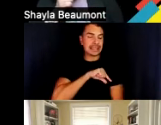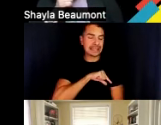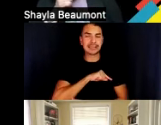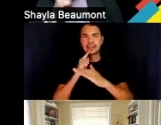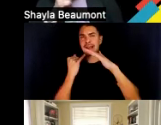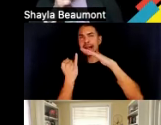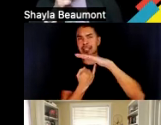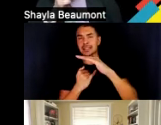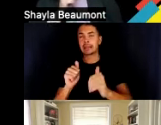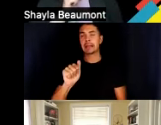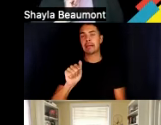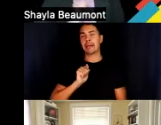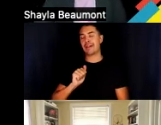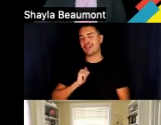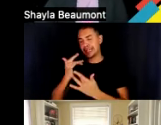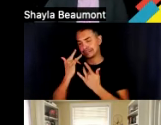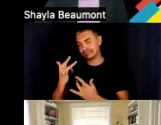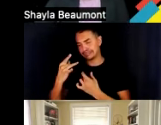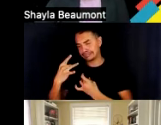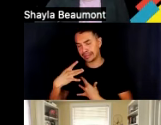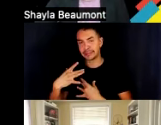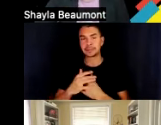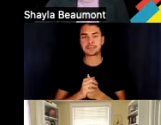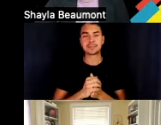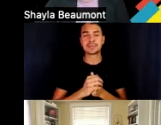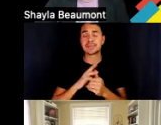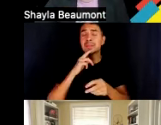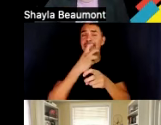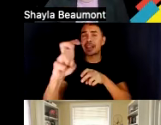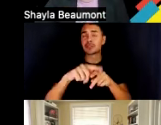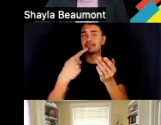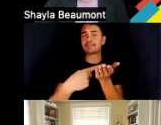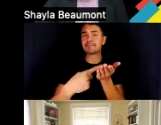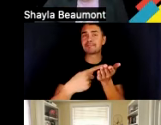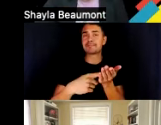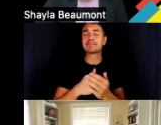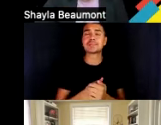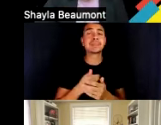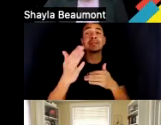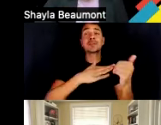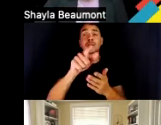of things. And so again, it can be something that's very difficult to talk about, even if you notice and you say, hey,